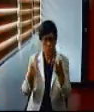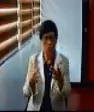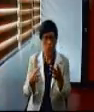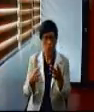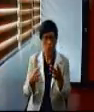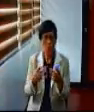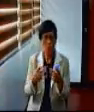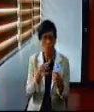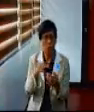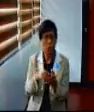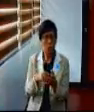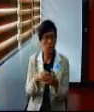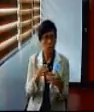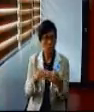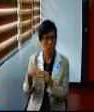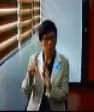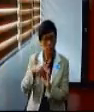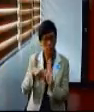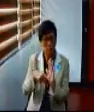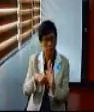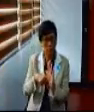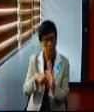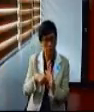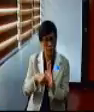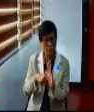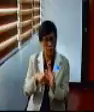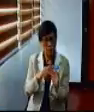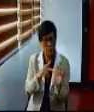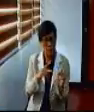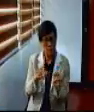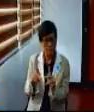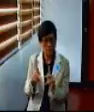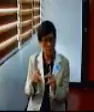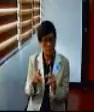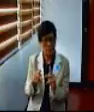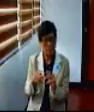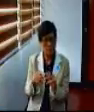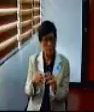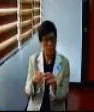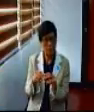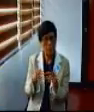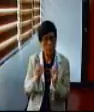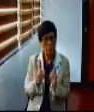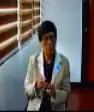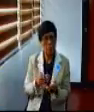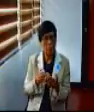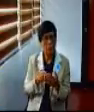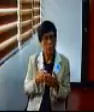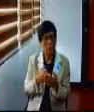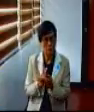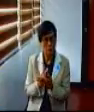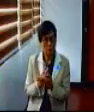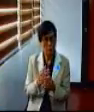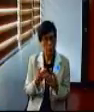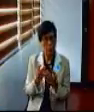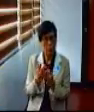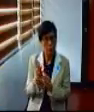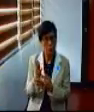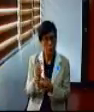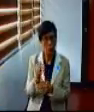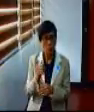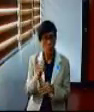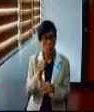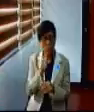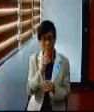do this, the guiding principles propose that they should undertake human rights due diligence. It is through human rights